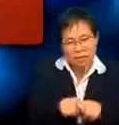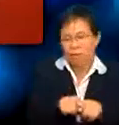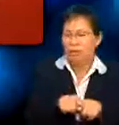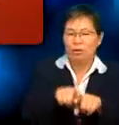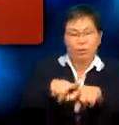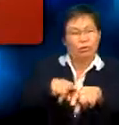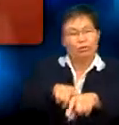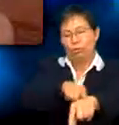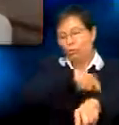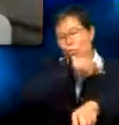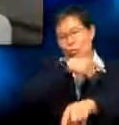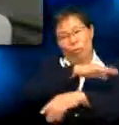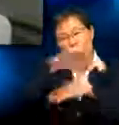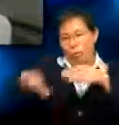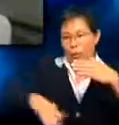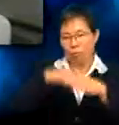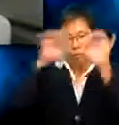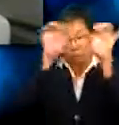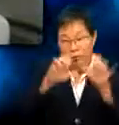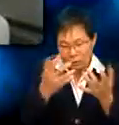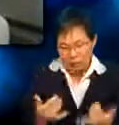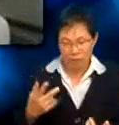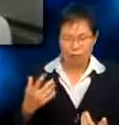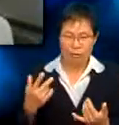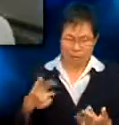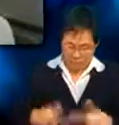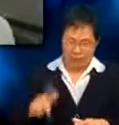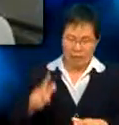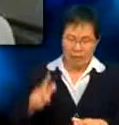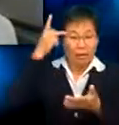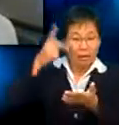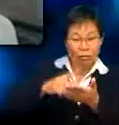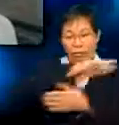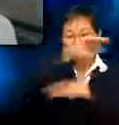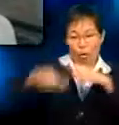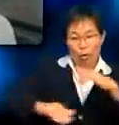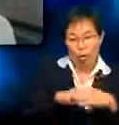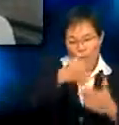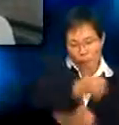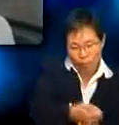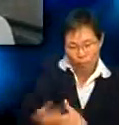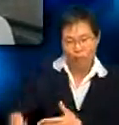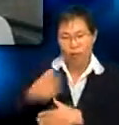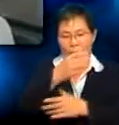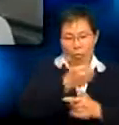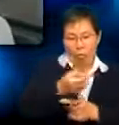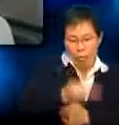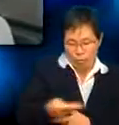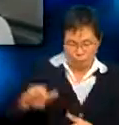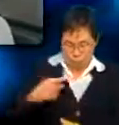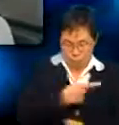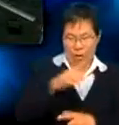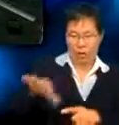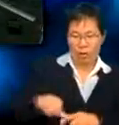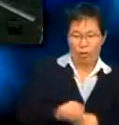experiment. Now, let's identify all the apparatus or materials that we are going